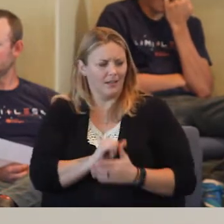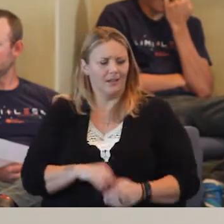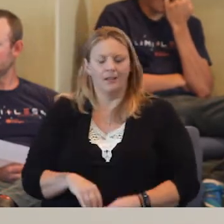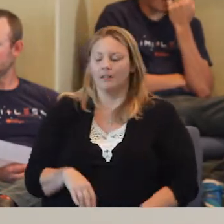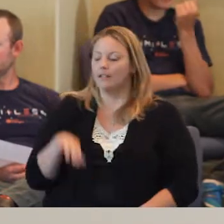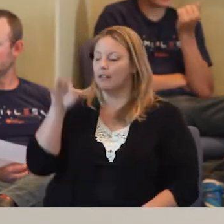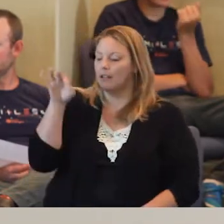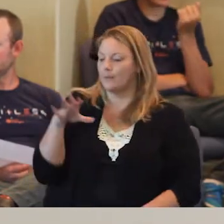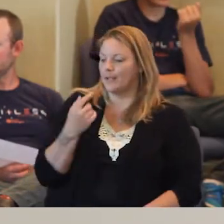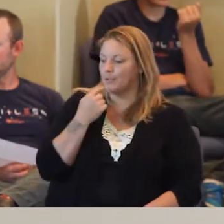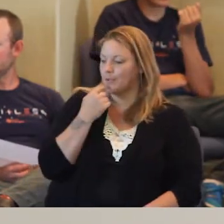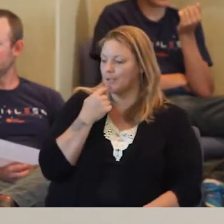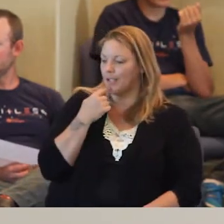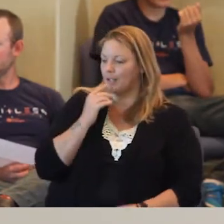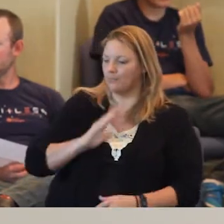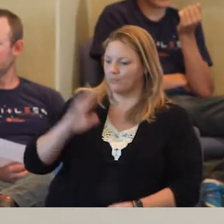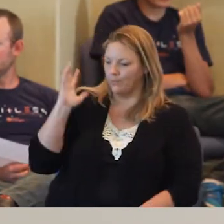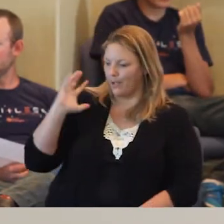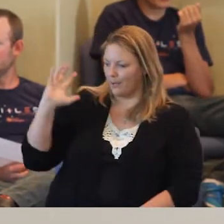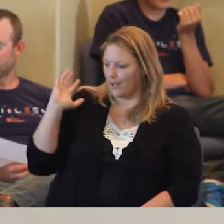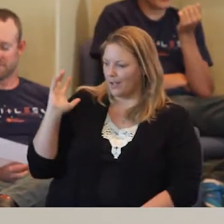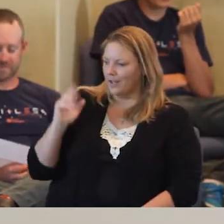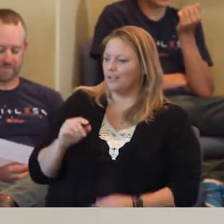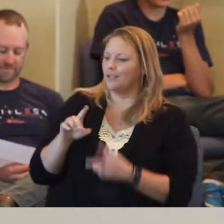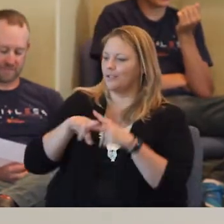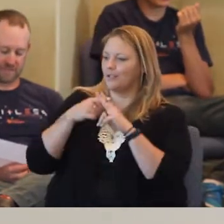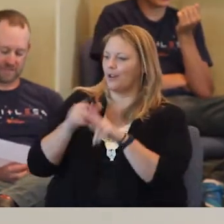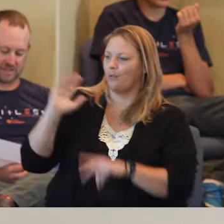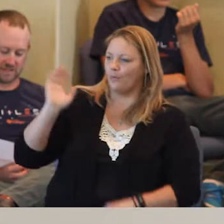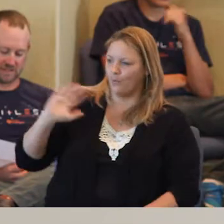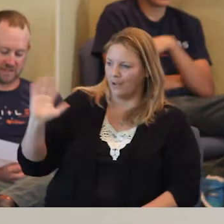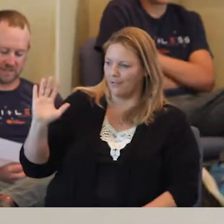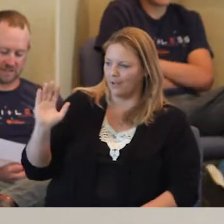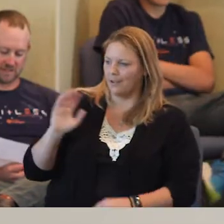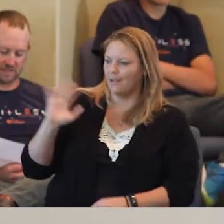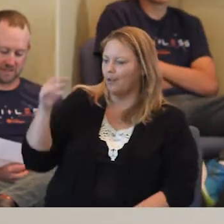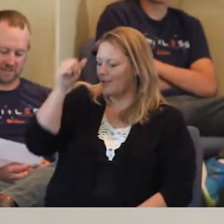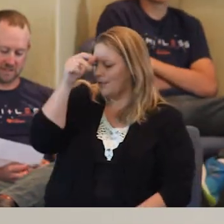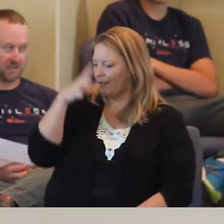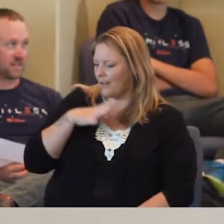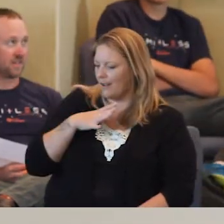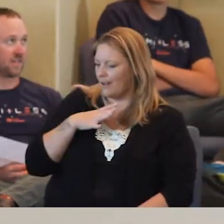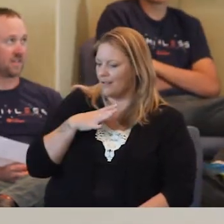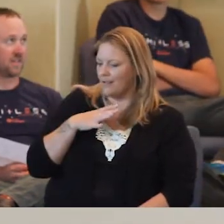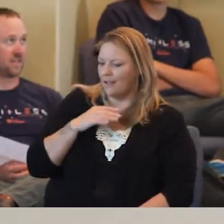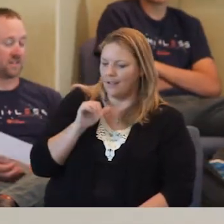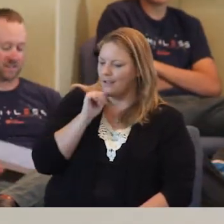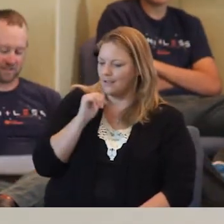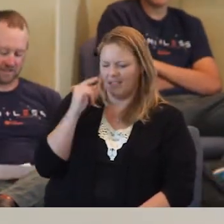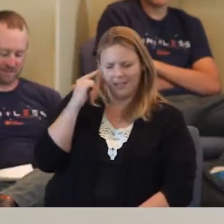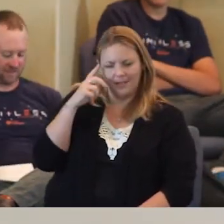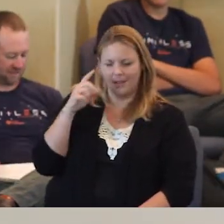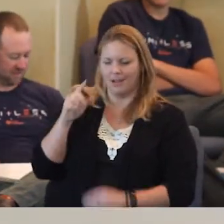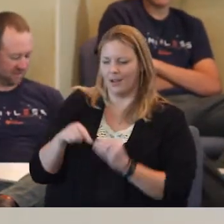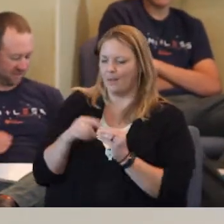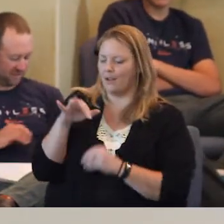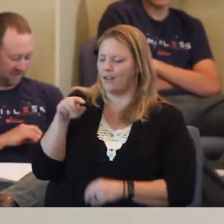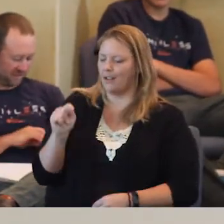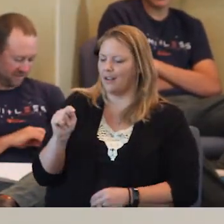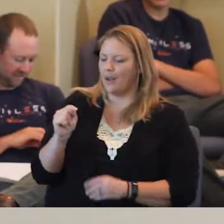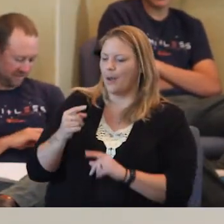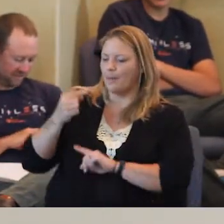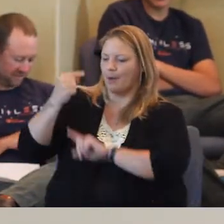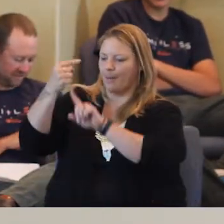talking about how a while back he was doing his normal thing, waving at people, and he waved at a guy and didn't think much of it